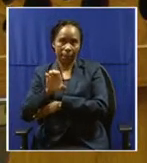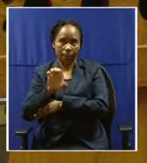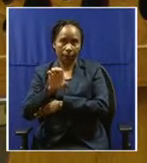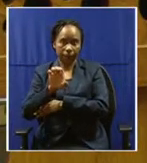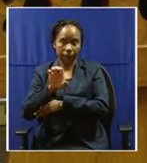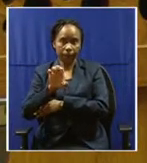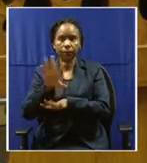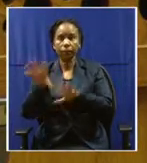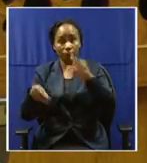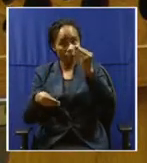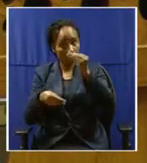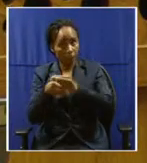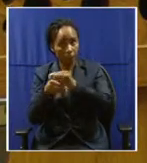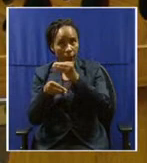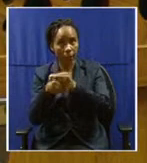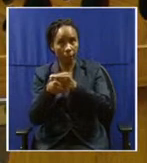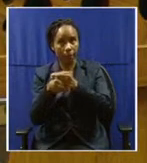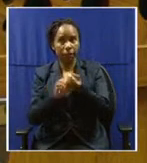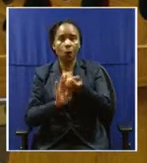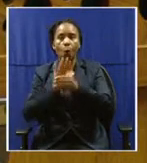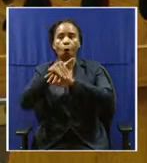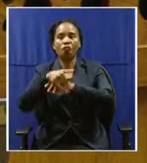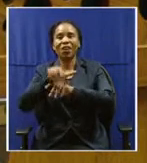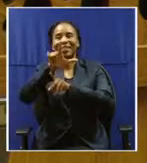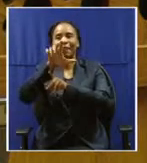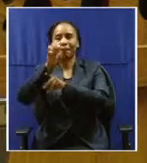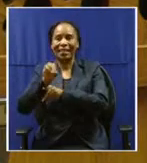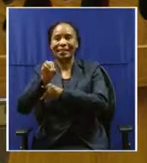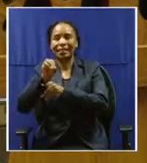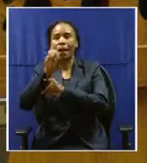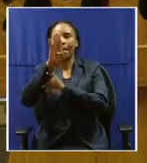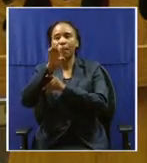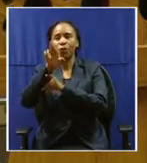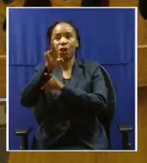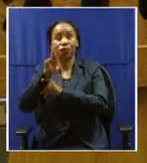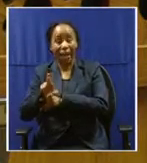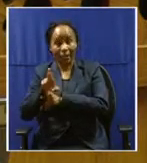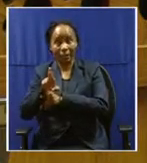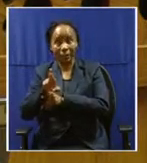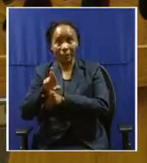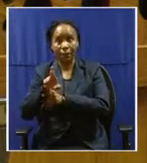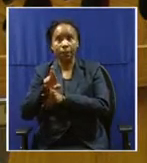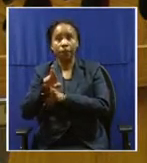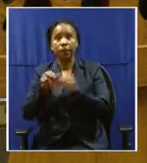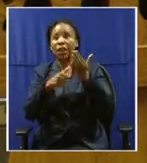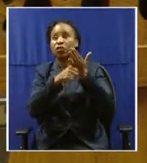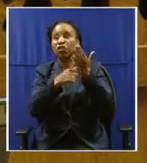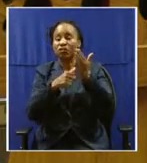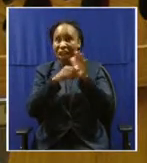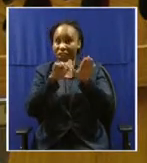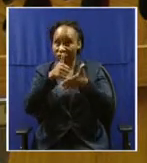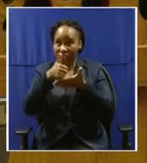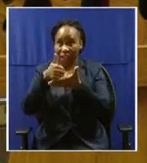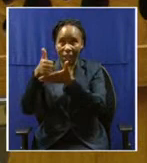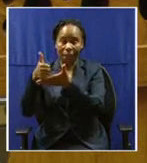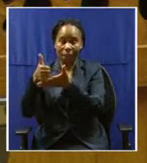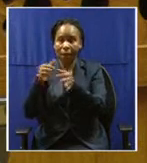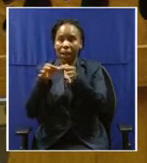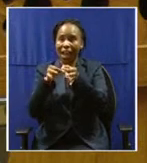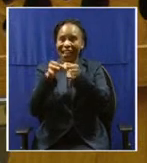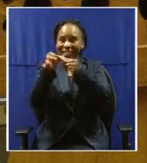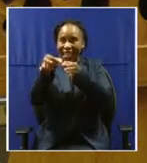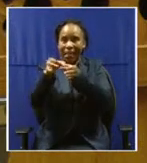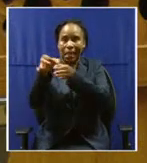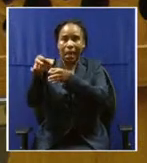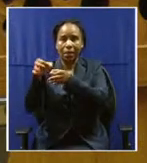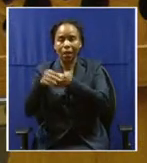In addition, over 70 billion rand in tax relief was extended to